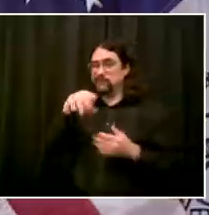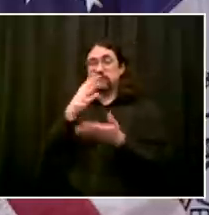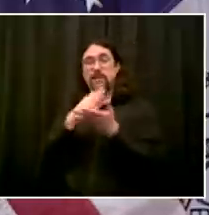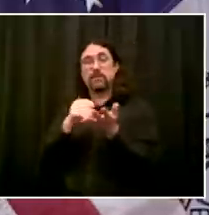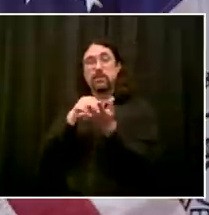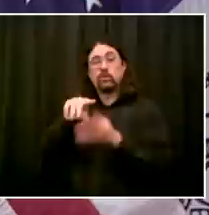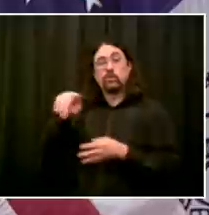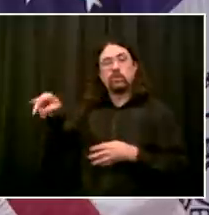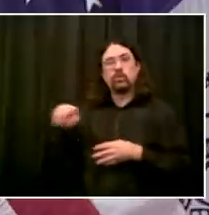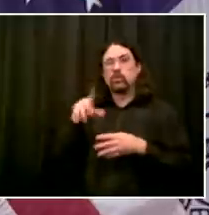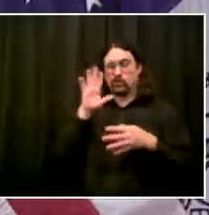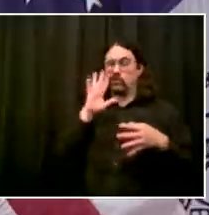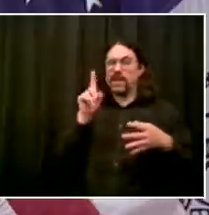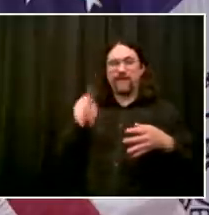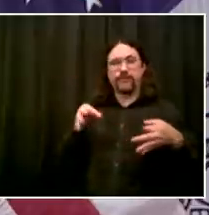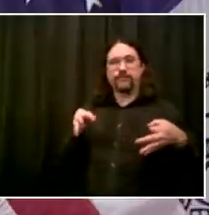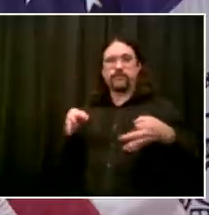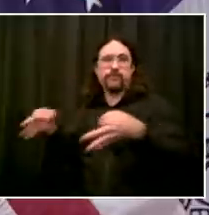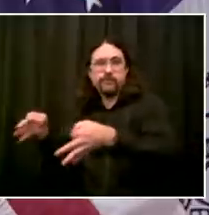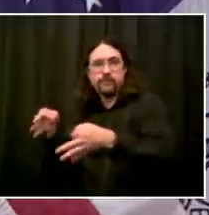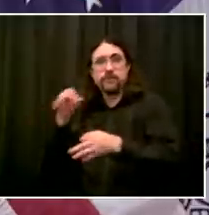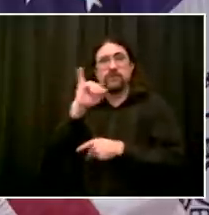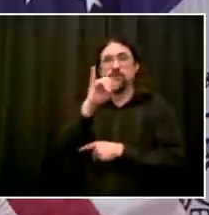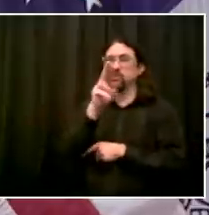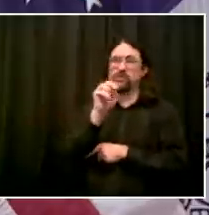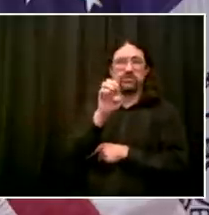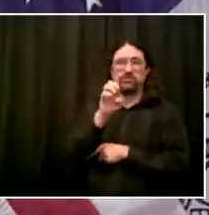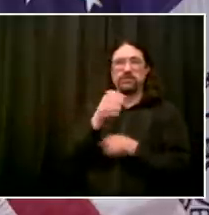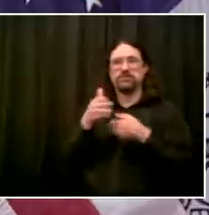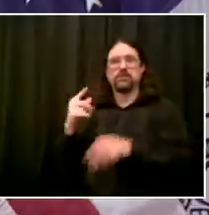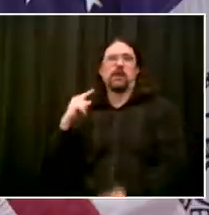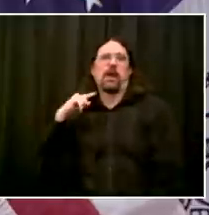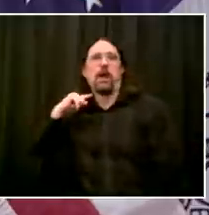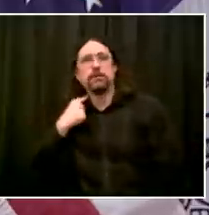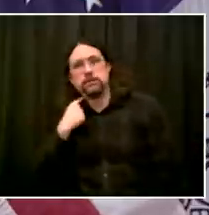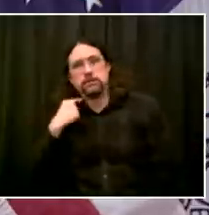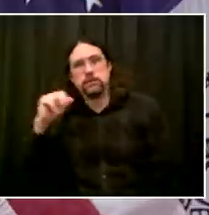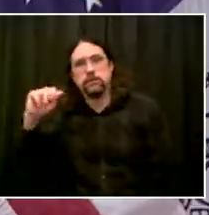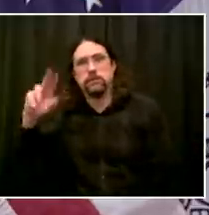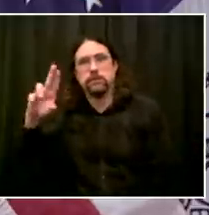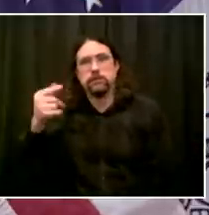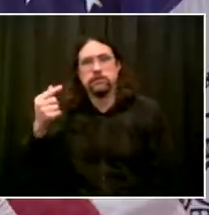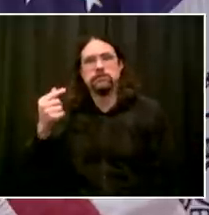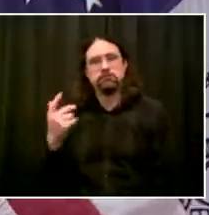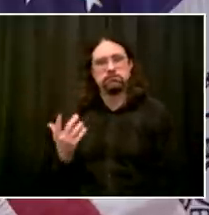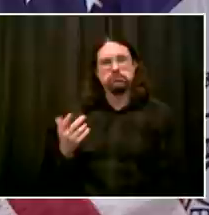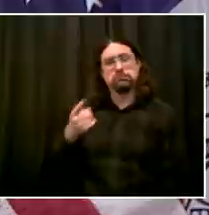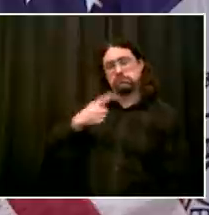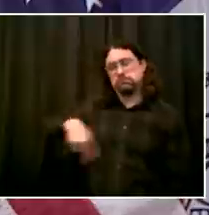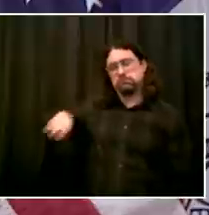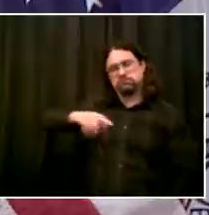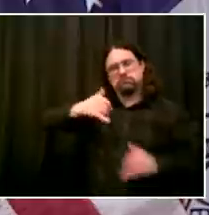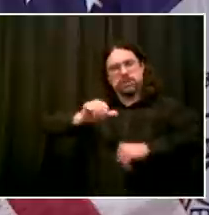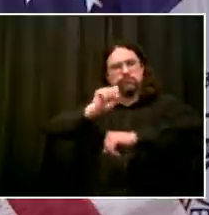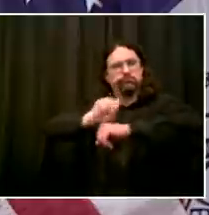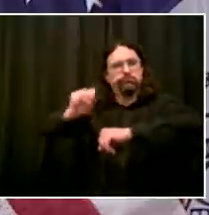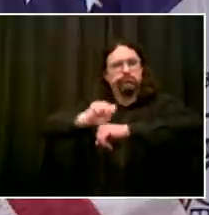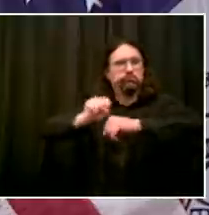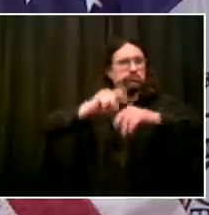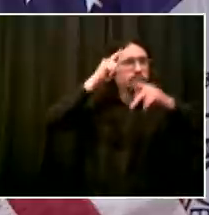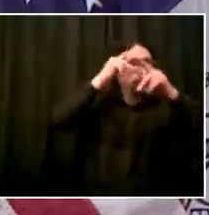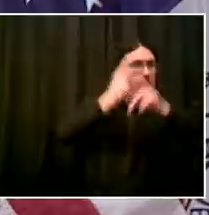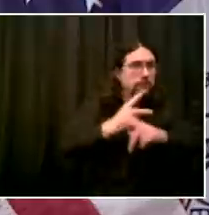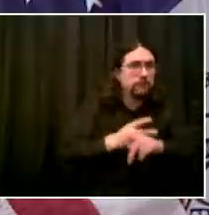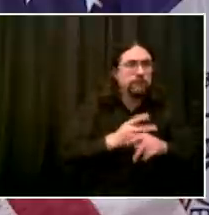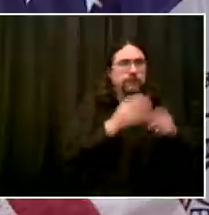each group of kids. But we will have announcements on that, I'd say, the next week, maybe 10 days, something like that. And